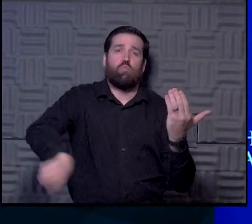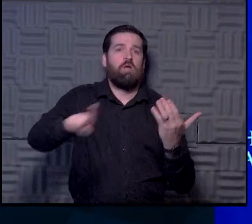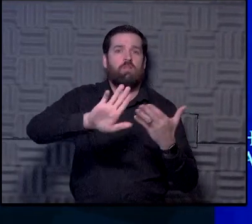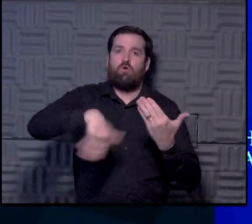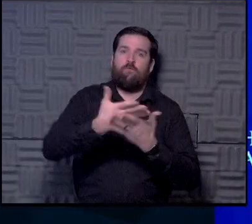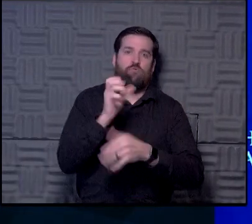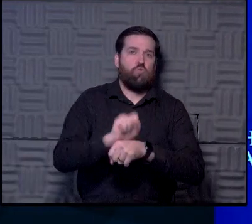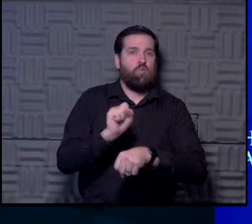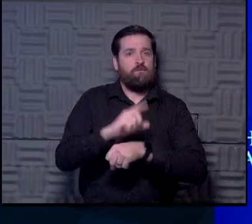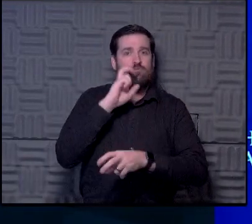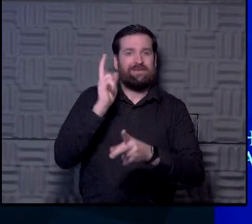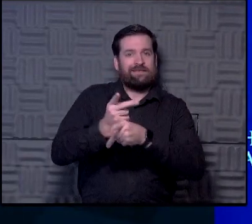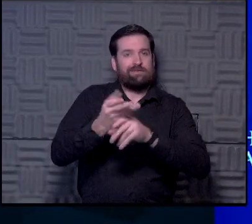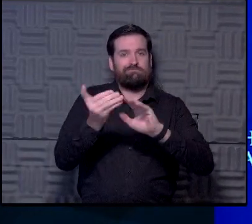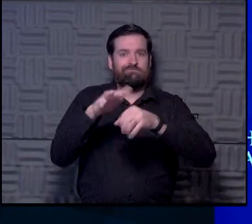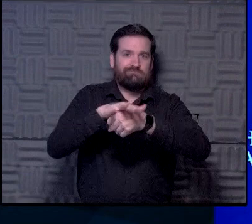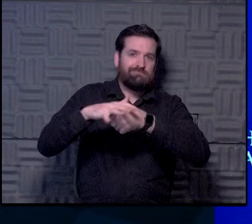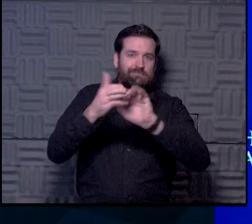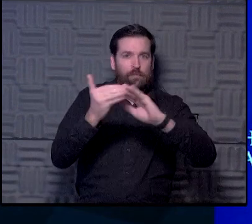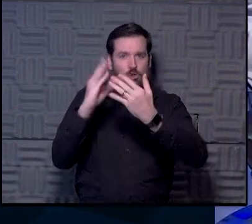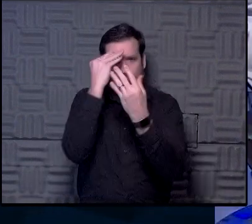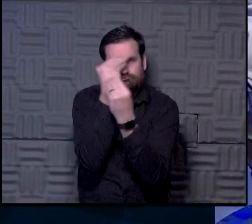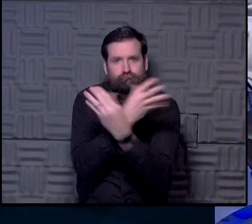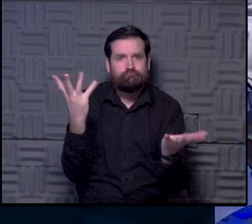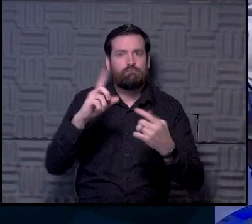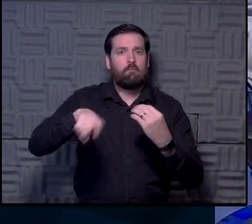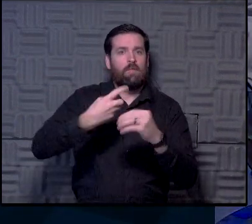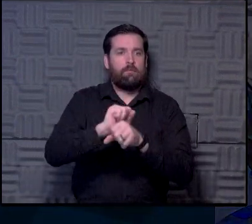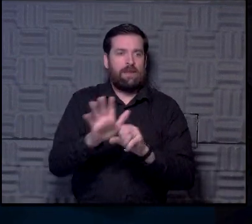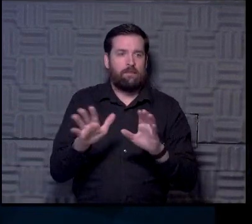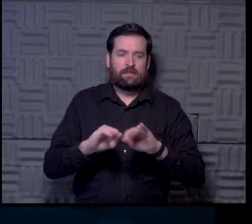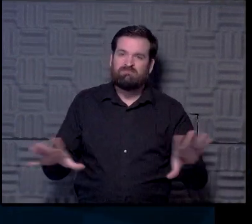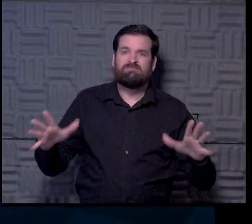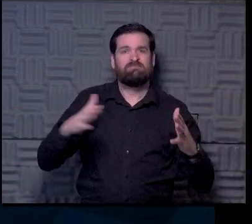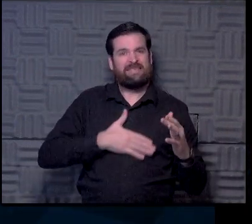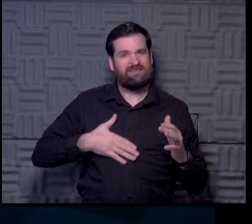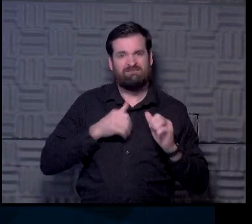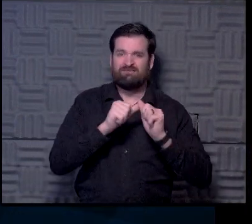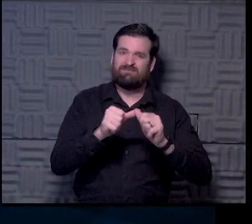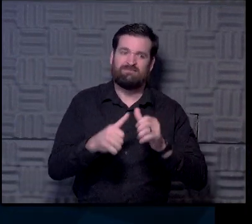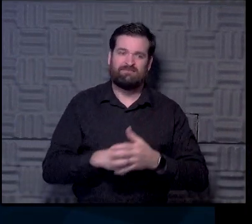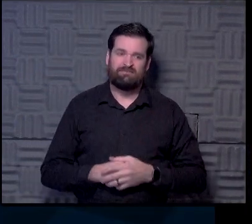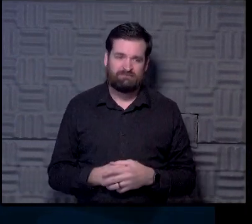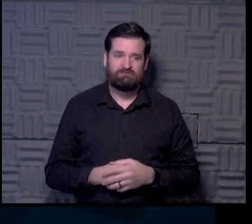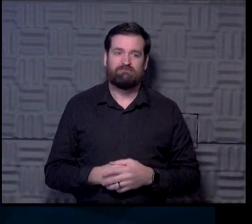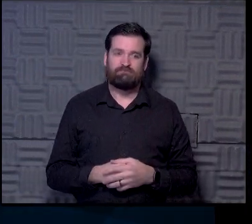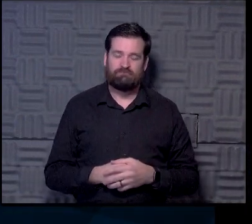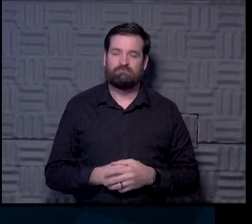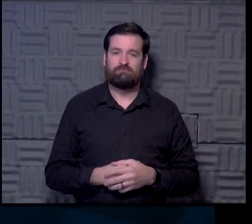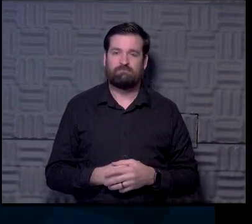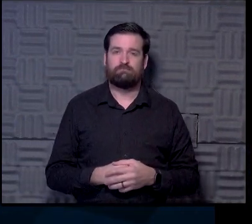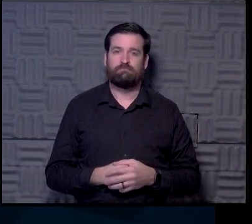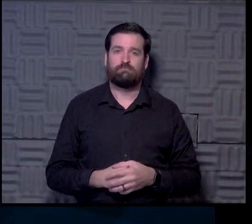you've been doing to keep local communities informed about the pandemic. Please keep spreading the word.